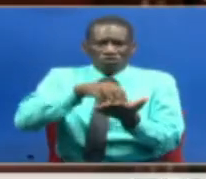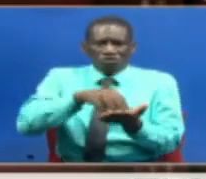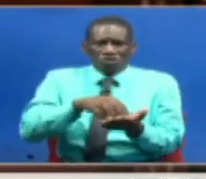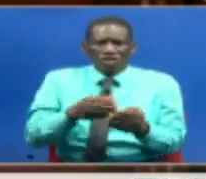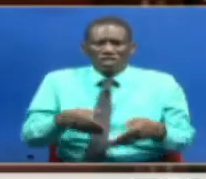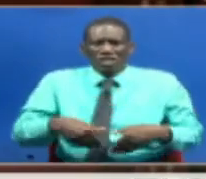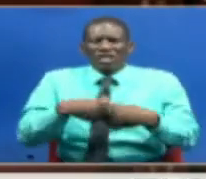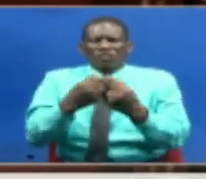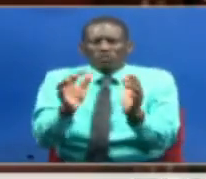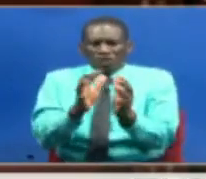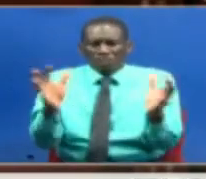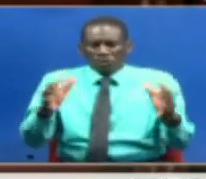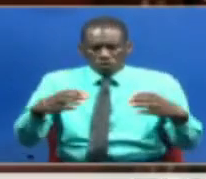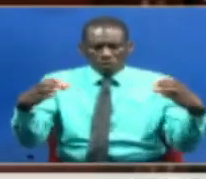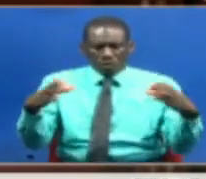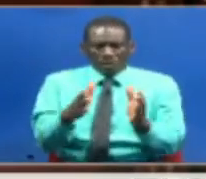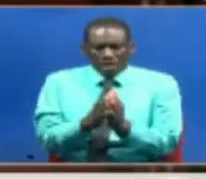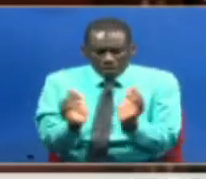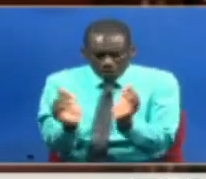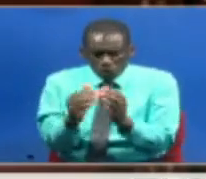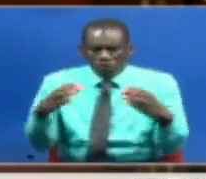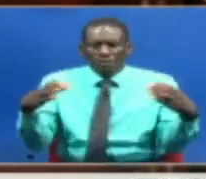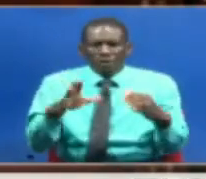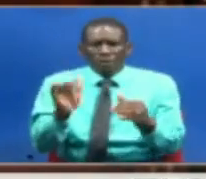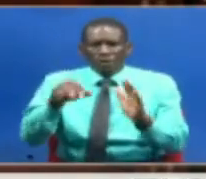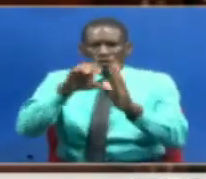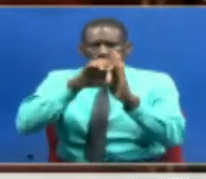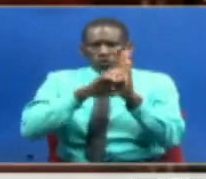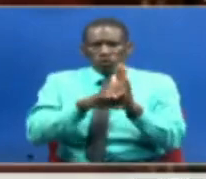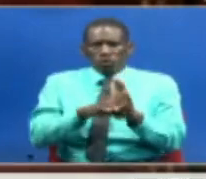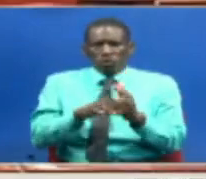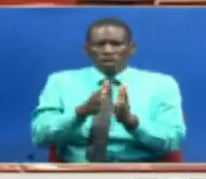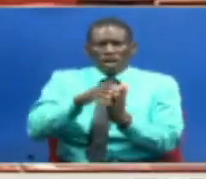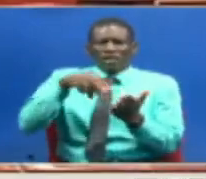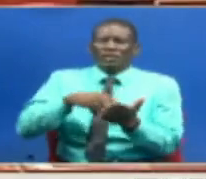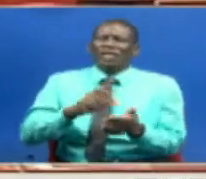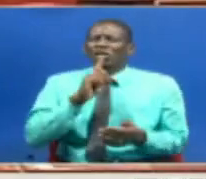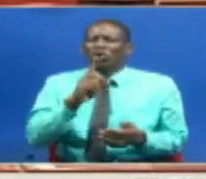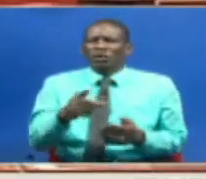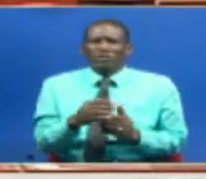to the majority party and the minority party by the Constitution and the standing orders.